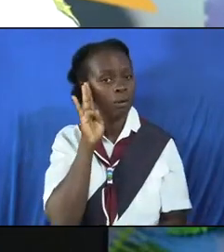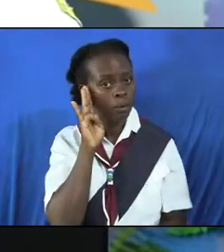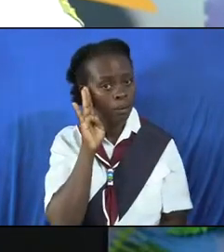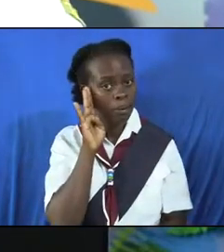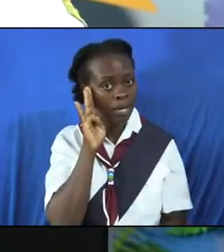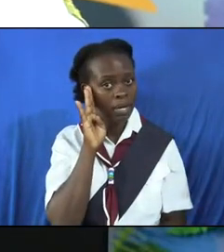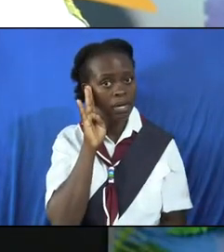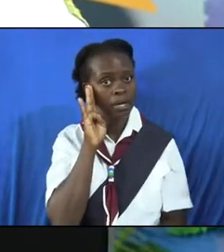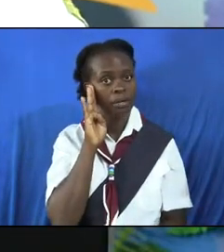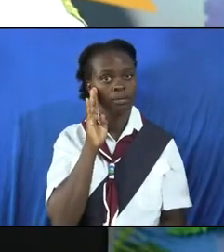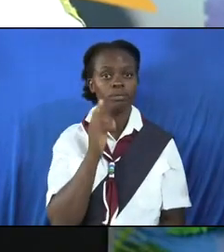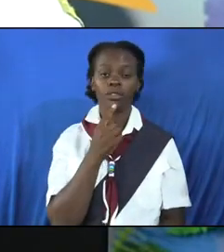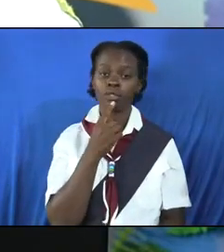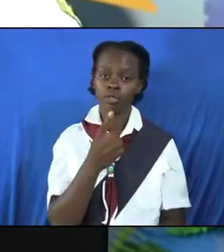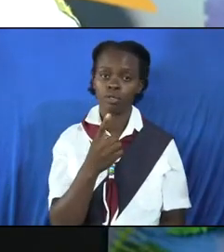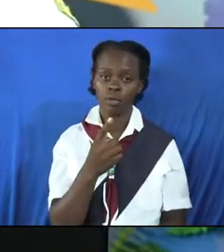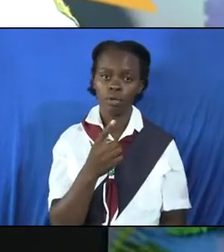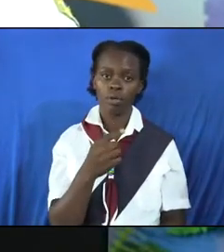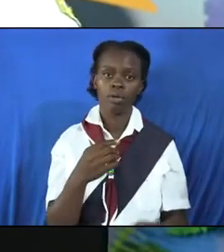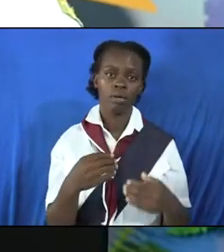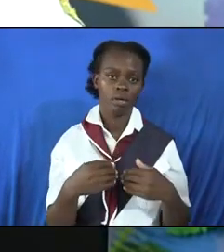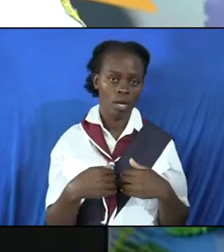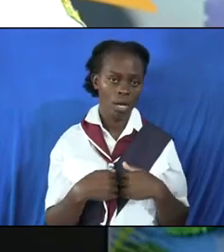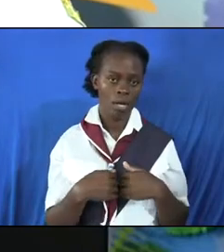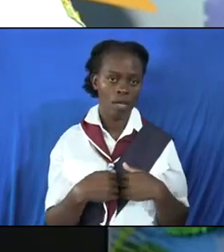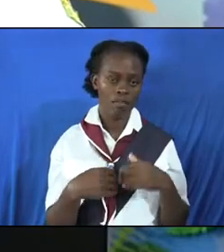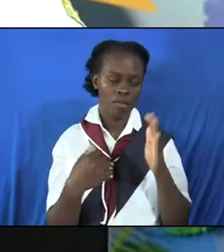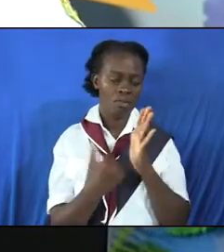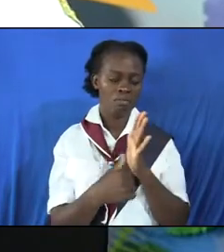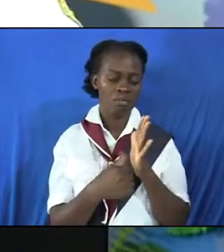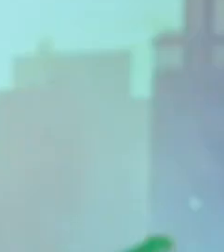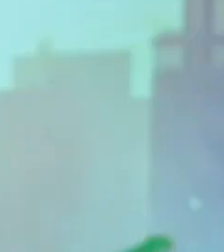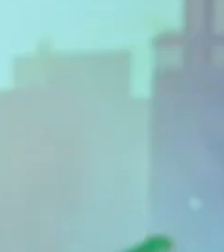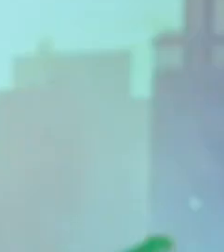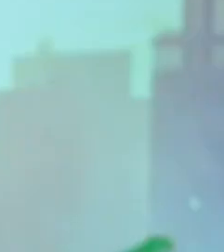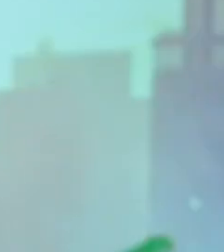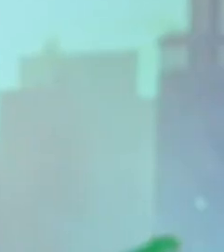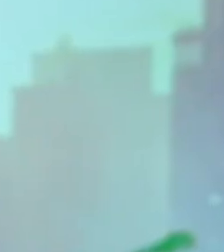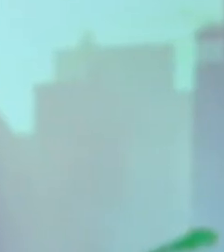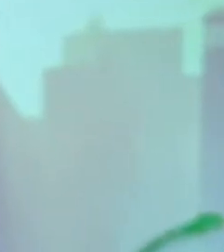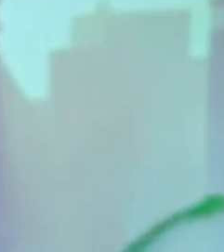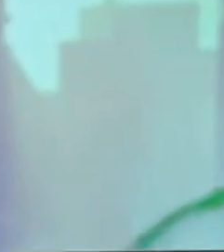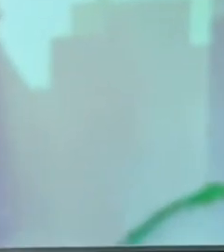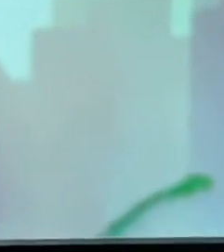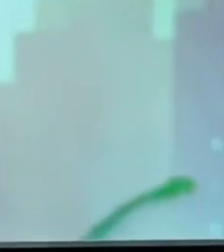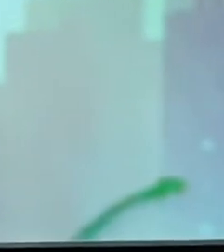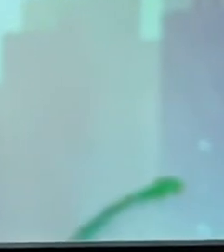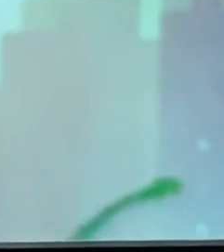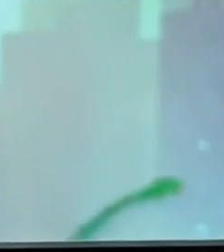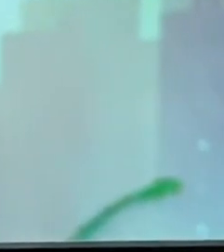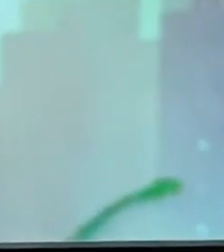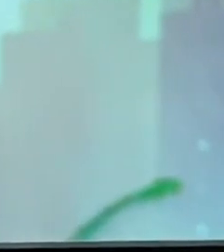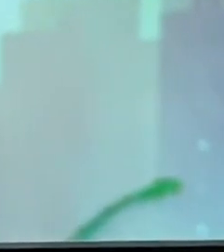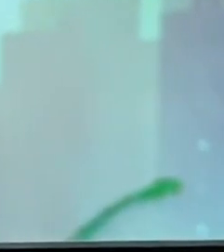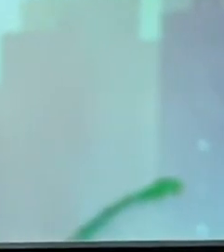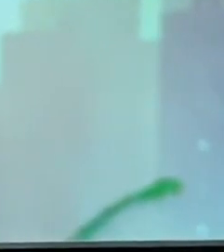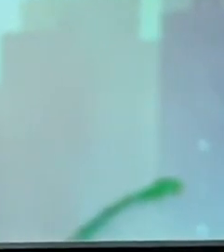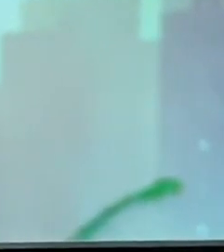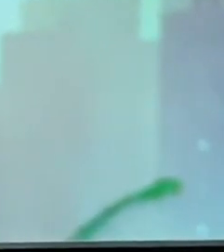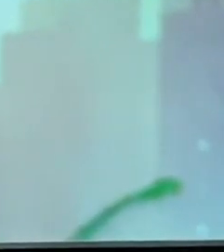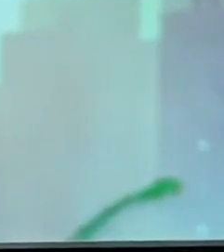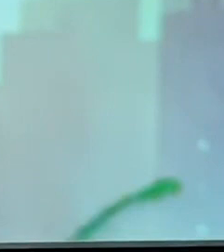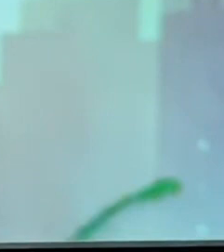hurts Jesus and hurts you. I now want to recite the signs that God, out of his love, gave